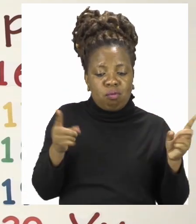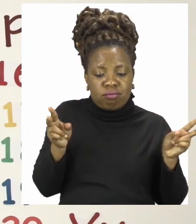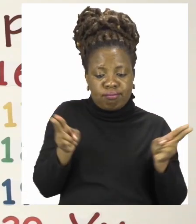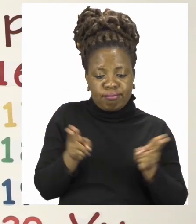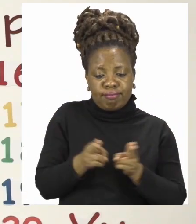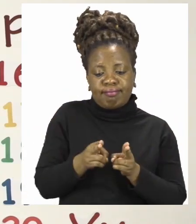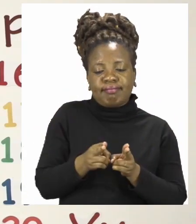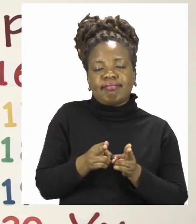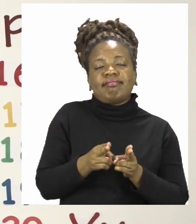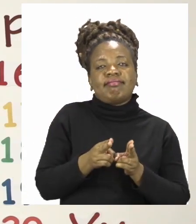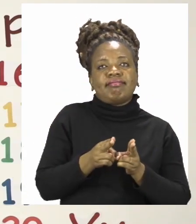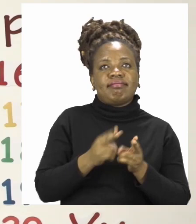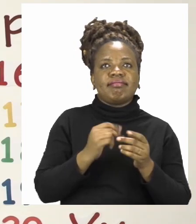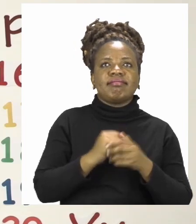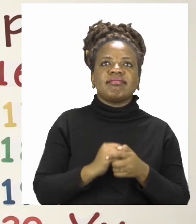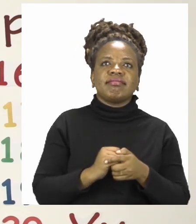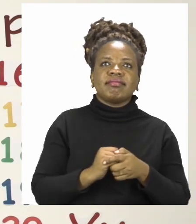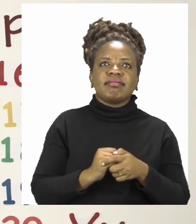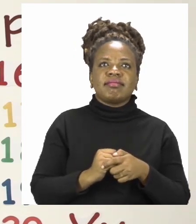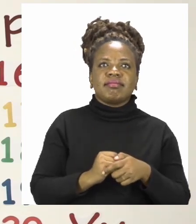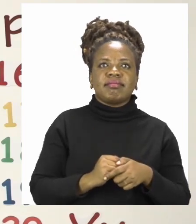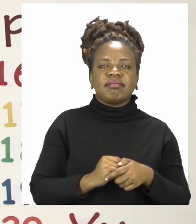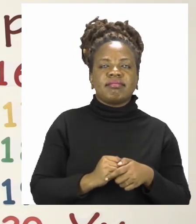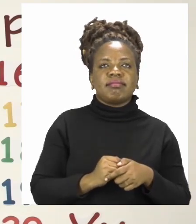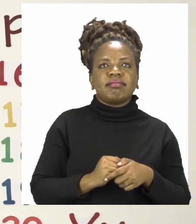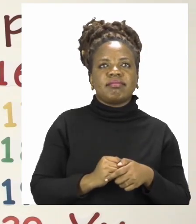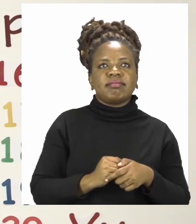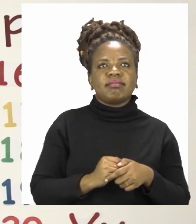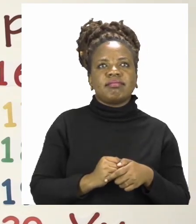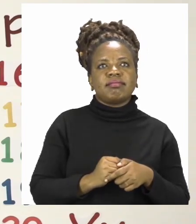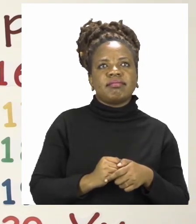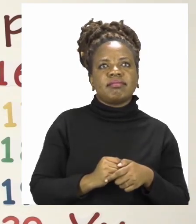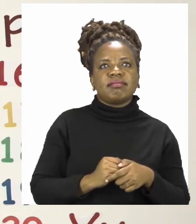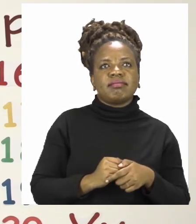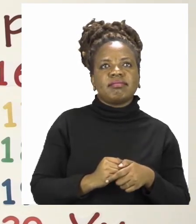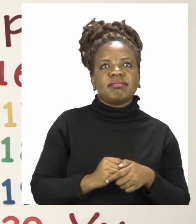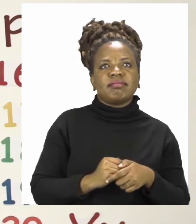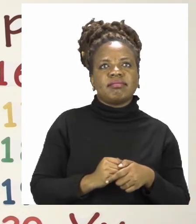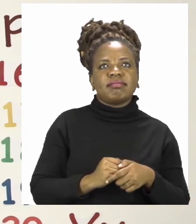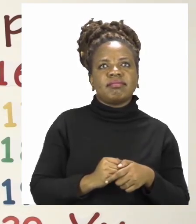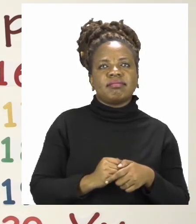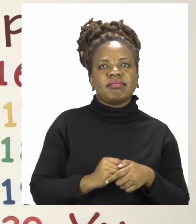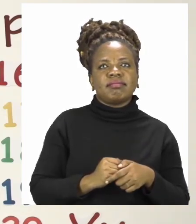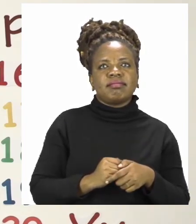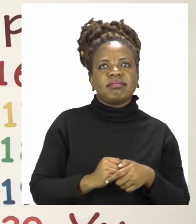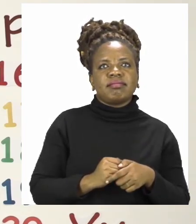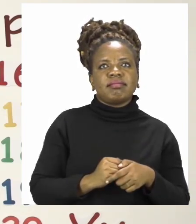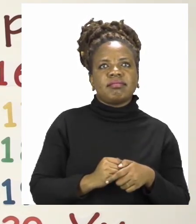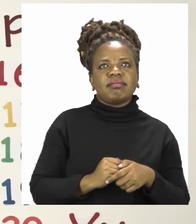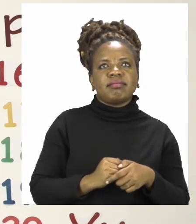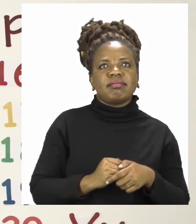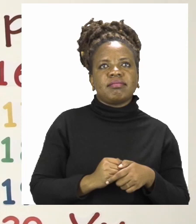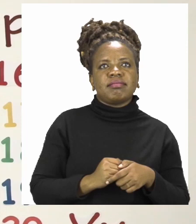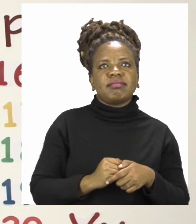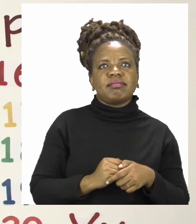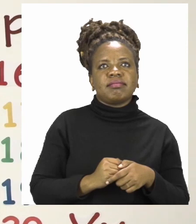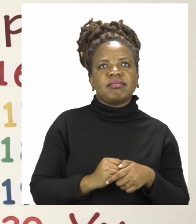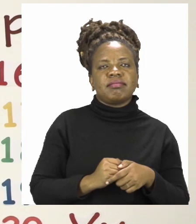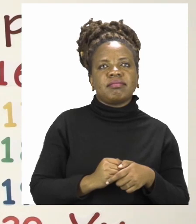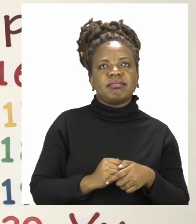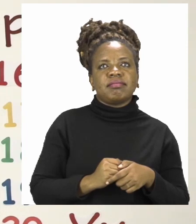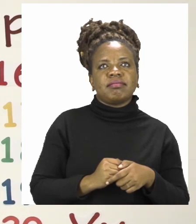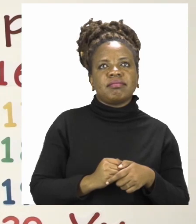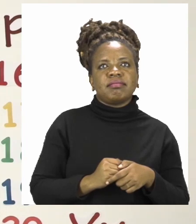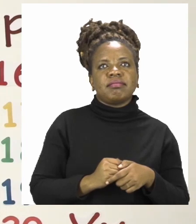when we are putting them together, we remove all those zeros and bring the numbers together. So our